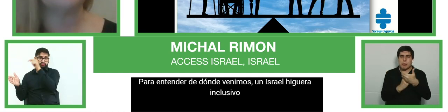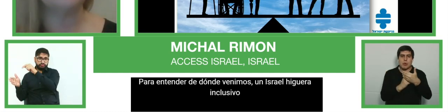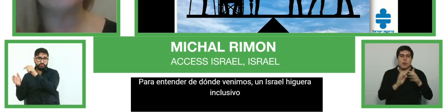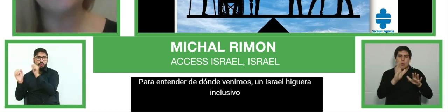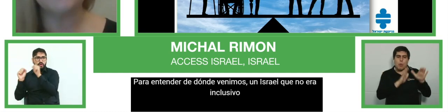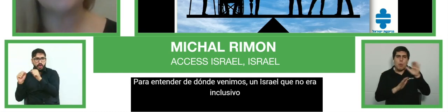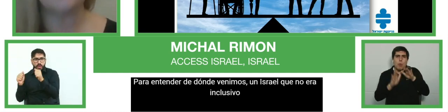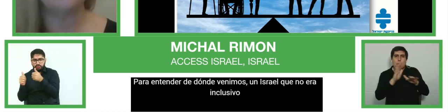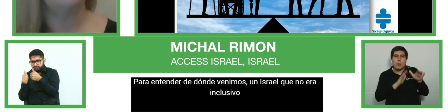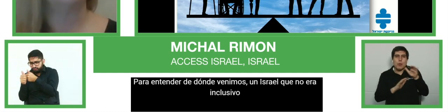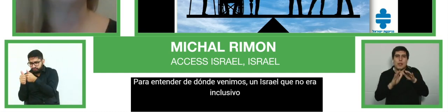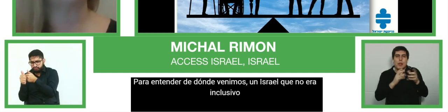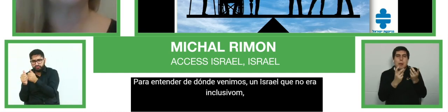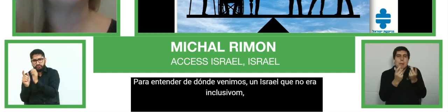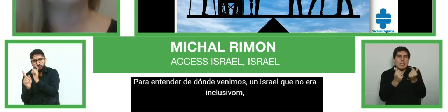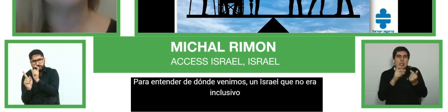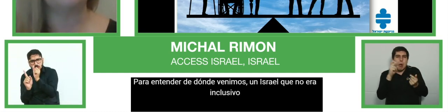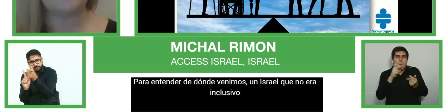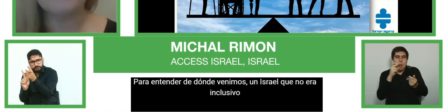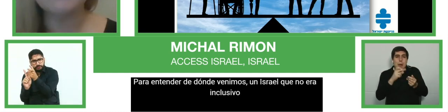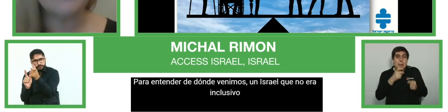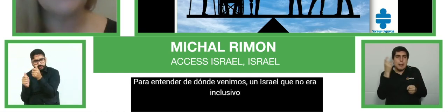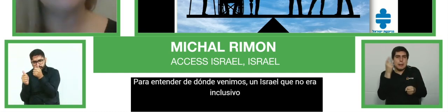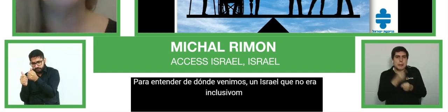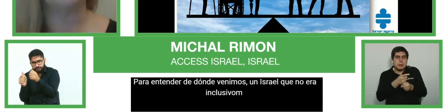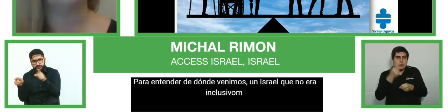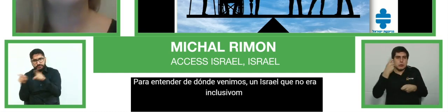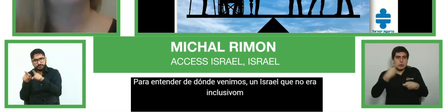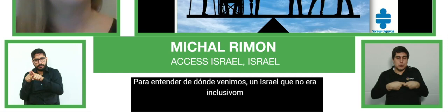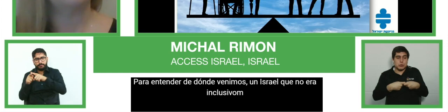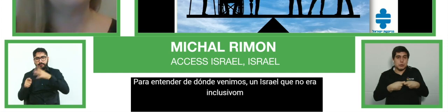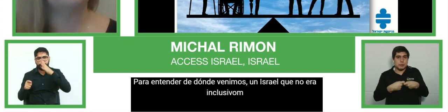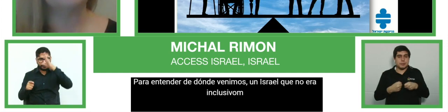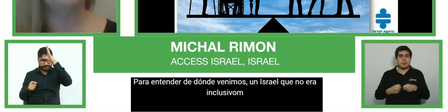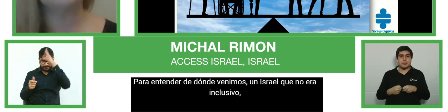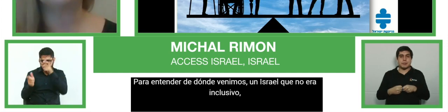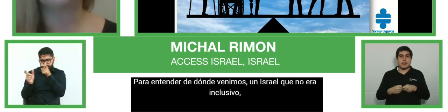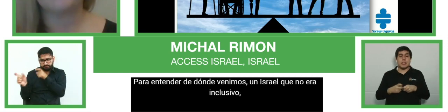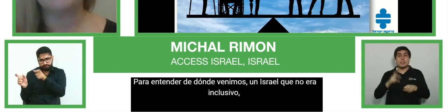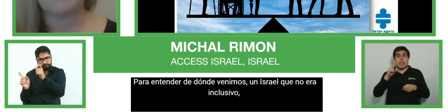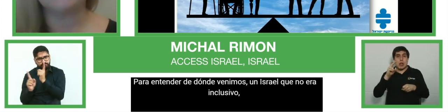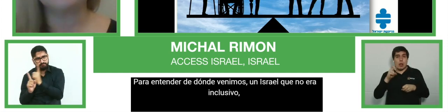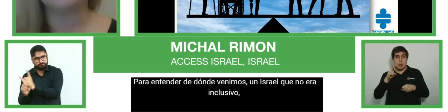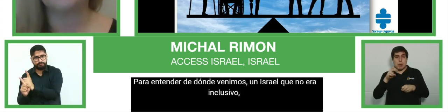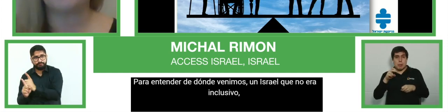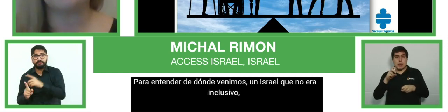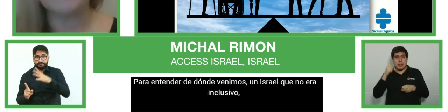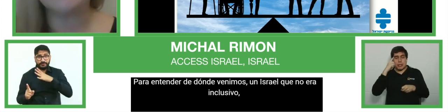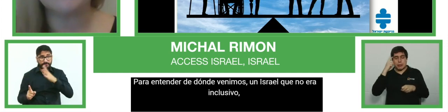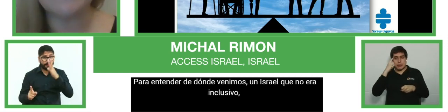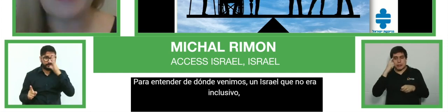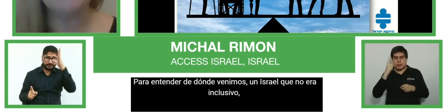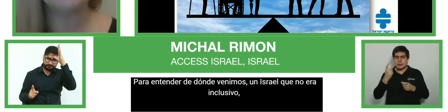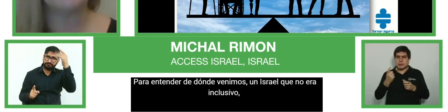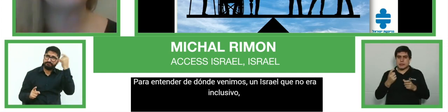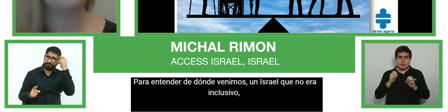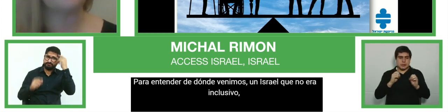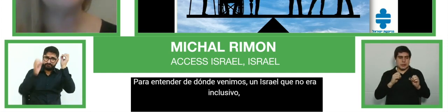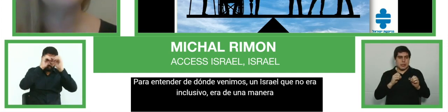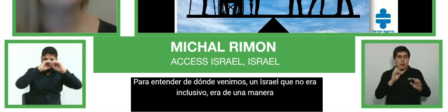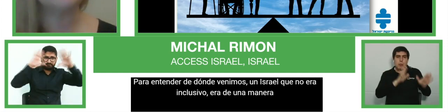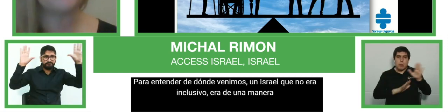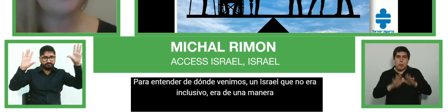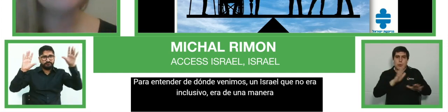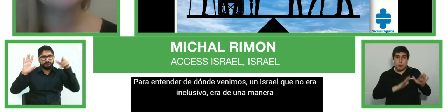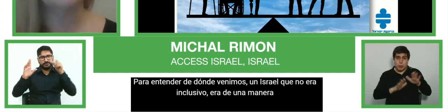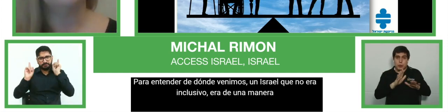to deal with. And this is when Access Israel was established by Yuval Wagner and his friends. And the goal of Access